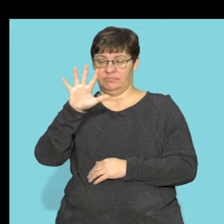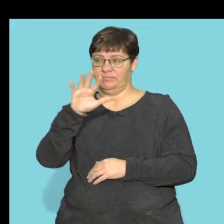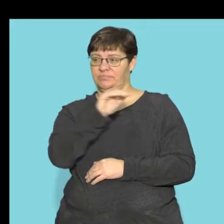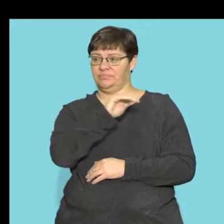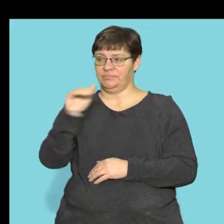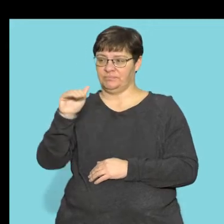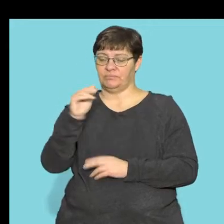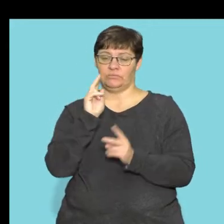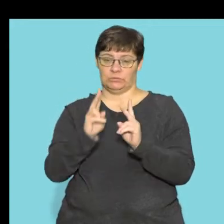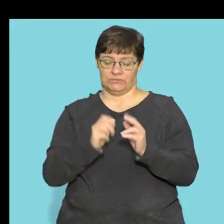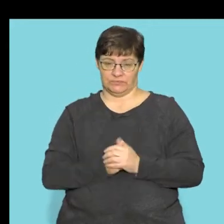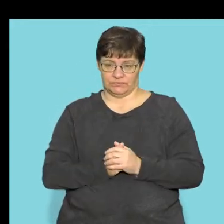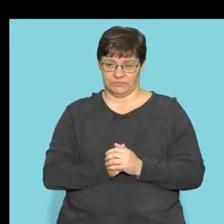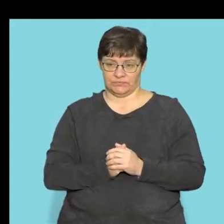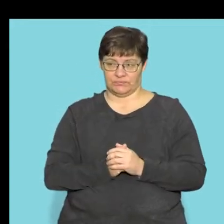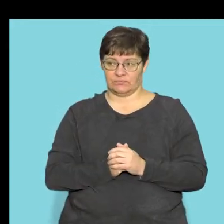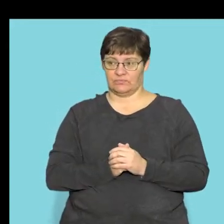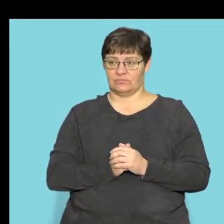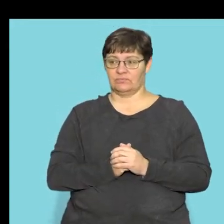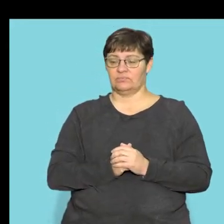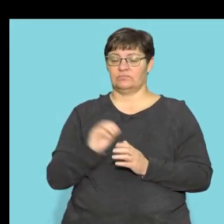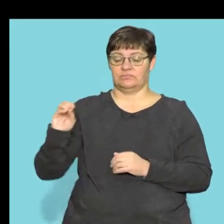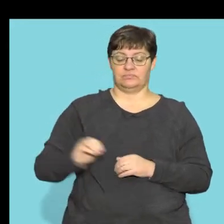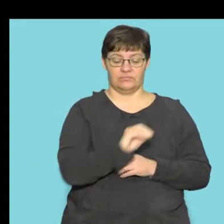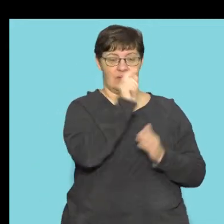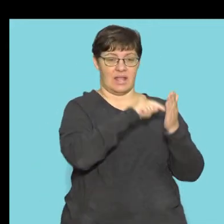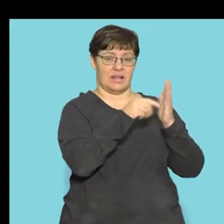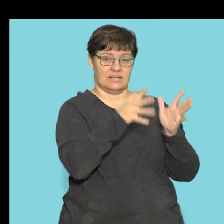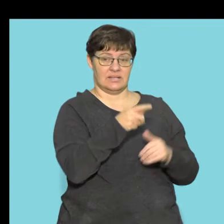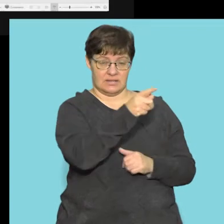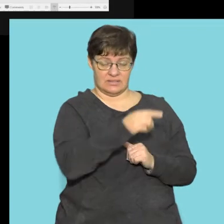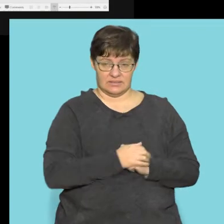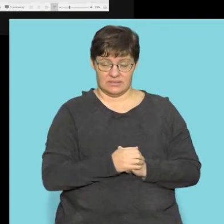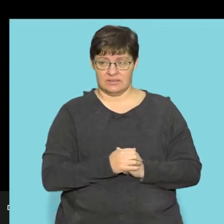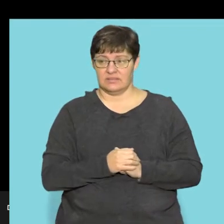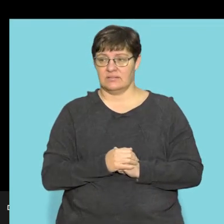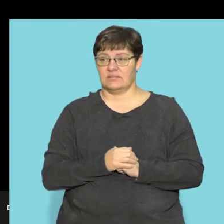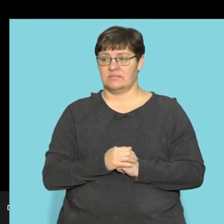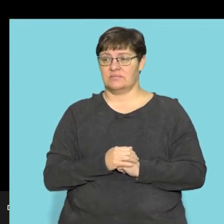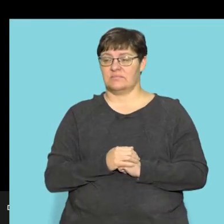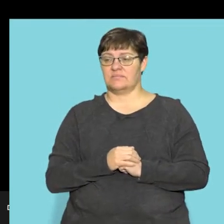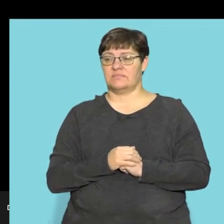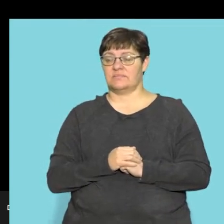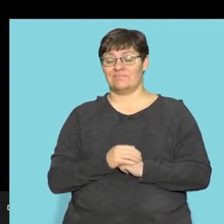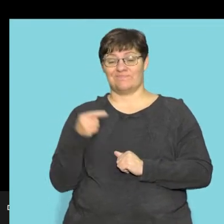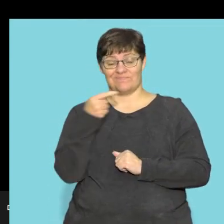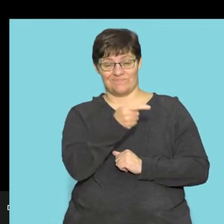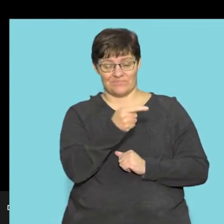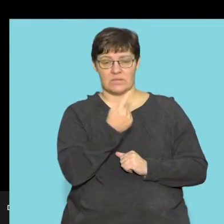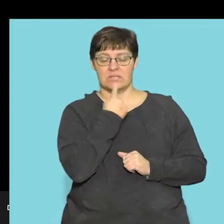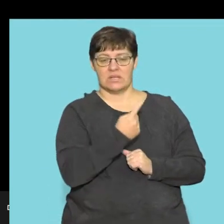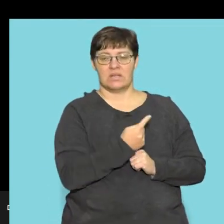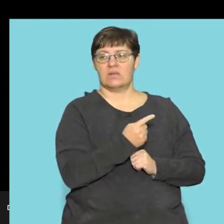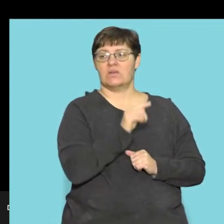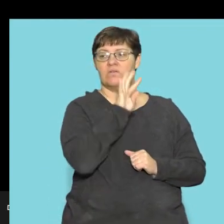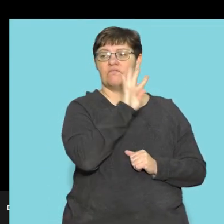0.1325 over 12. Then you go straight to your calculator with this. On my calculator, I will